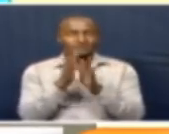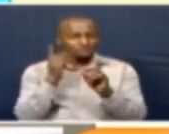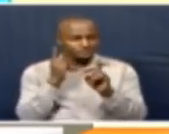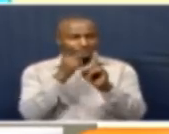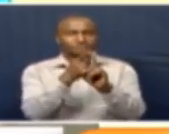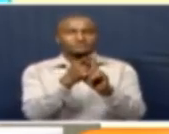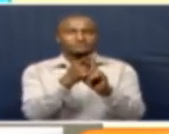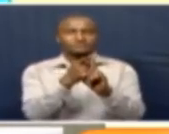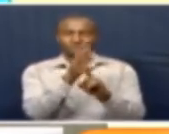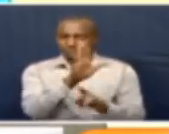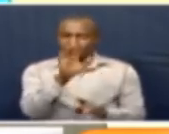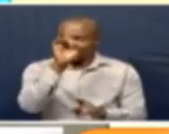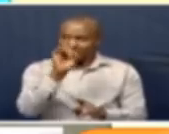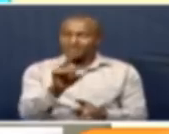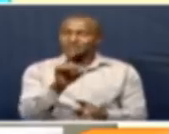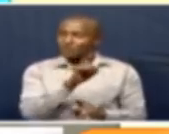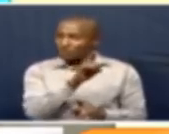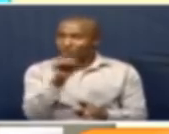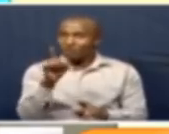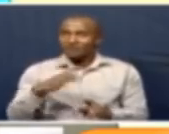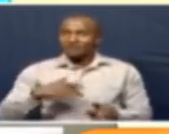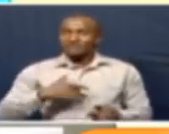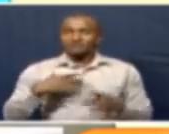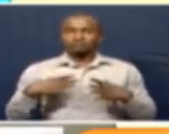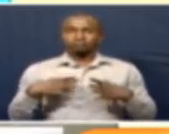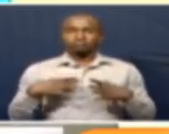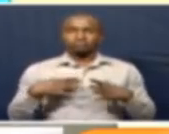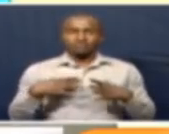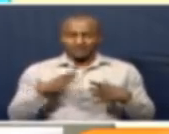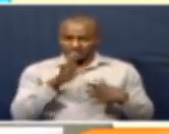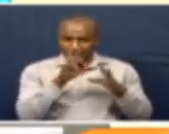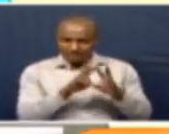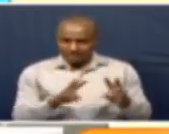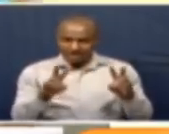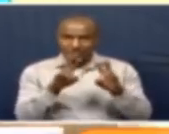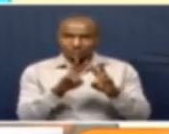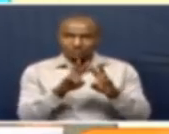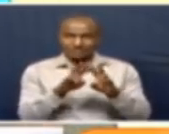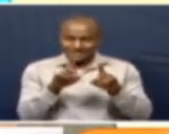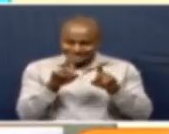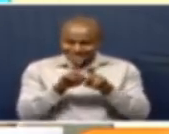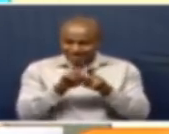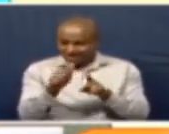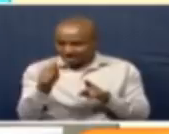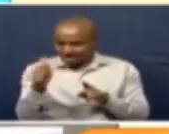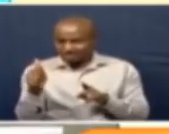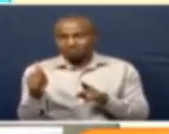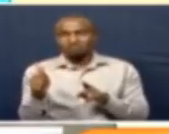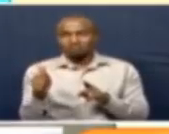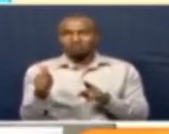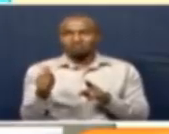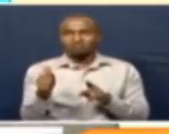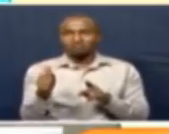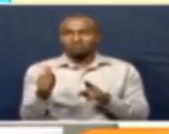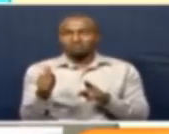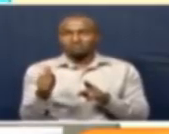that self-renewal. Make sure that, make Kenyans feel proud that they are valued just like their counterparts in East Africa, if not more. Mm-hmm. Let it